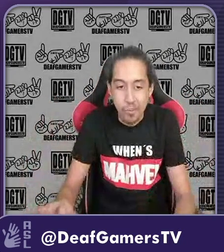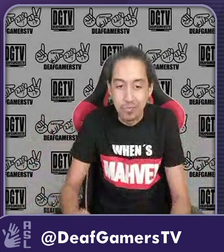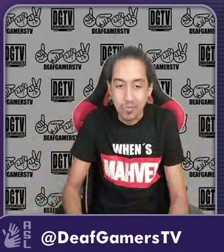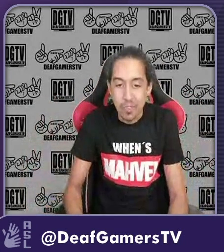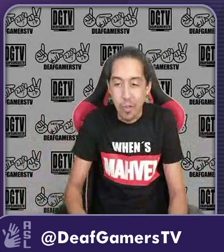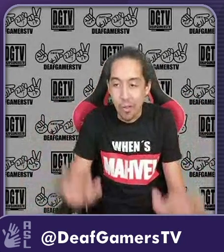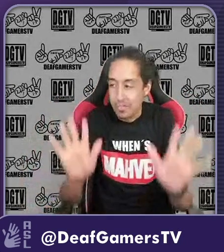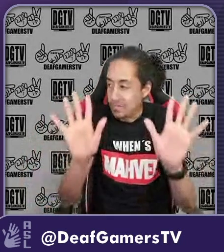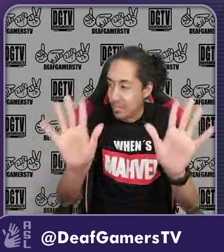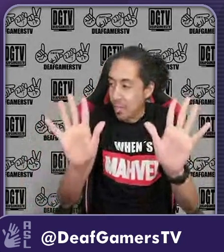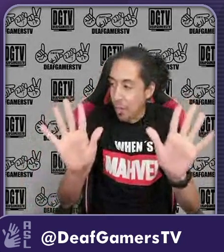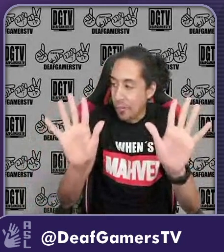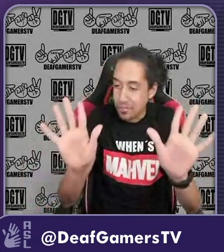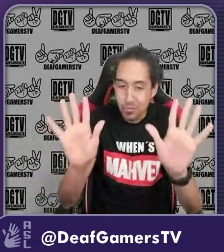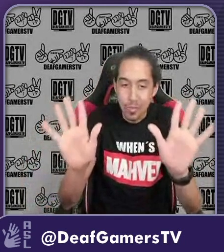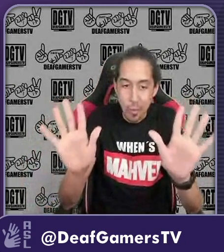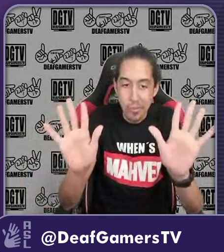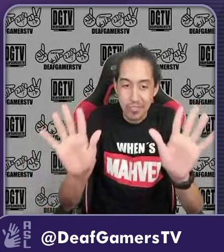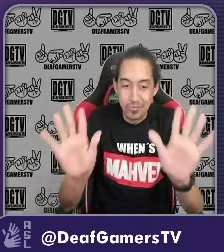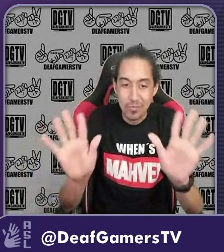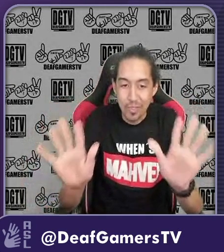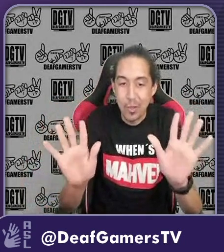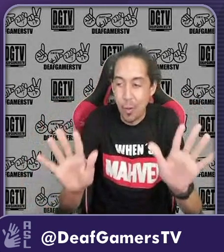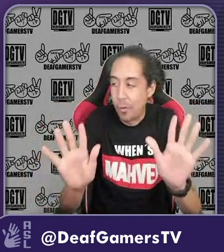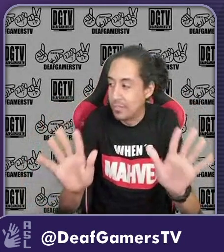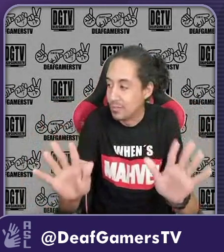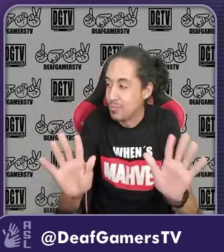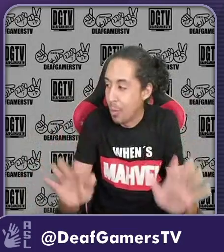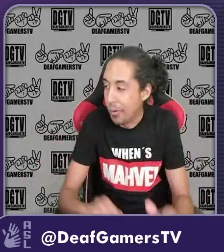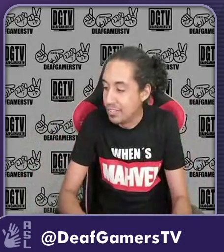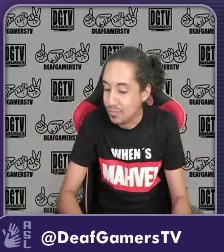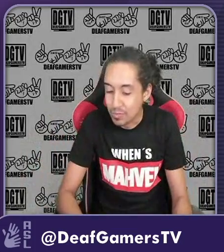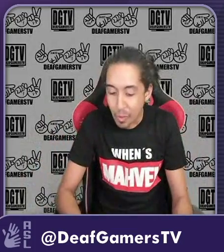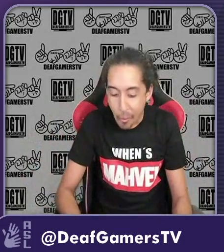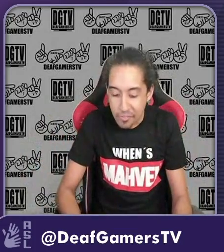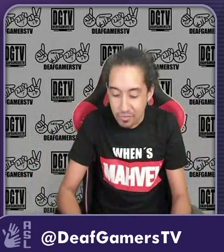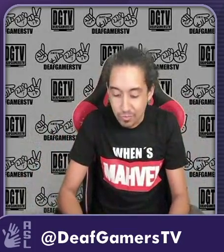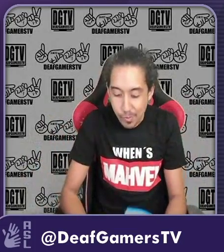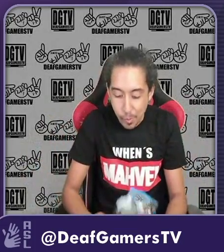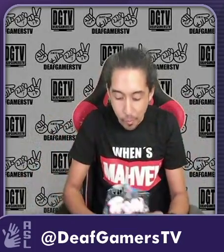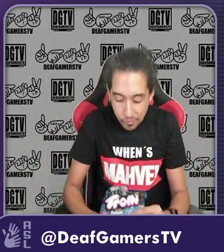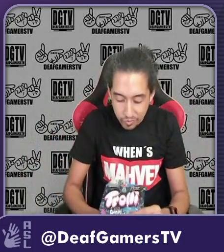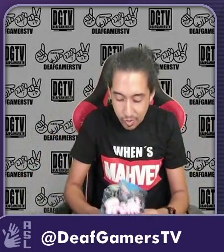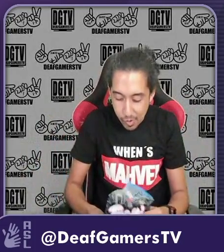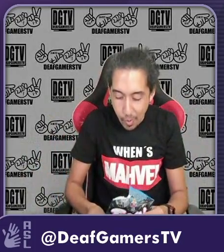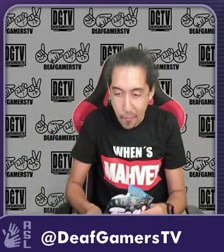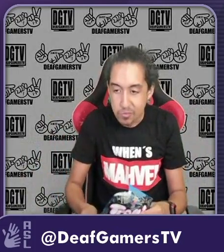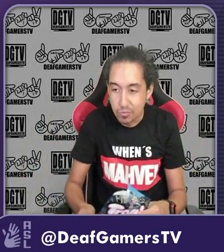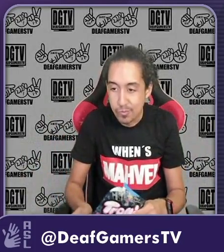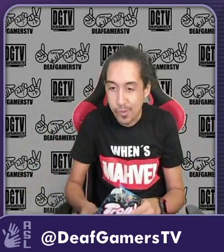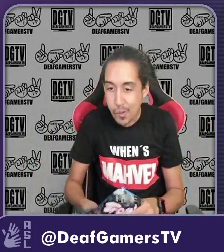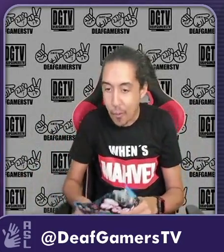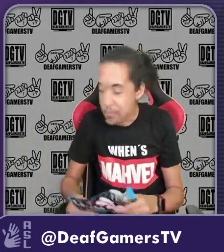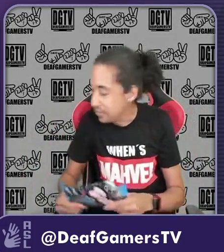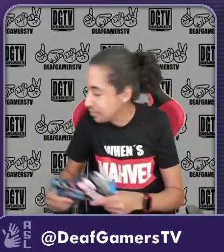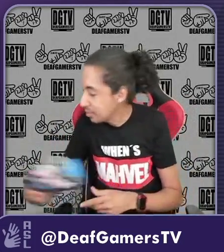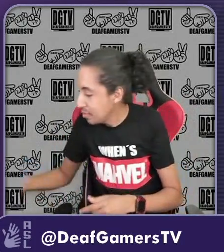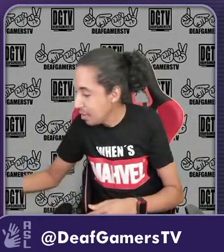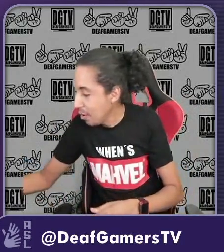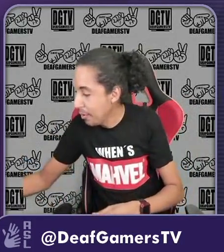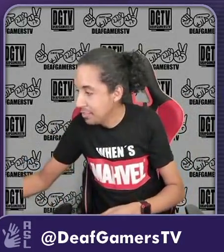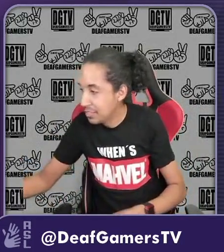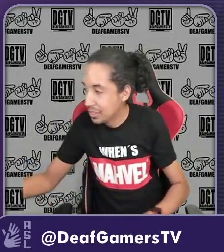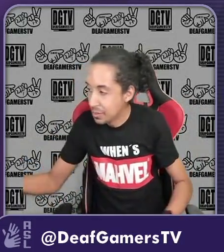And the best part is that button will always be there now. I like the way the smile forms on the right